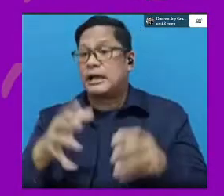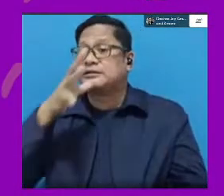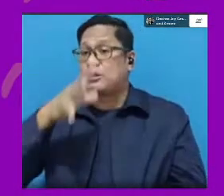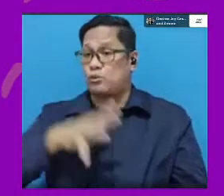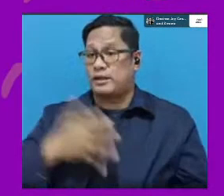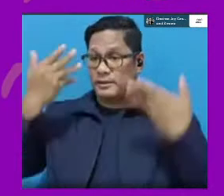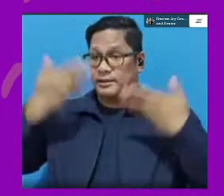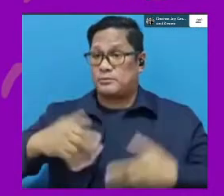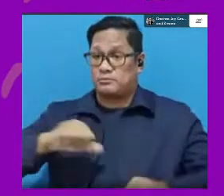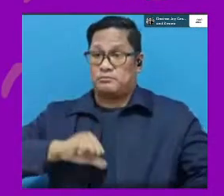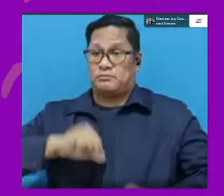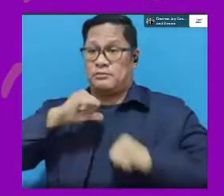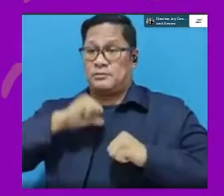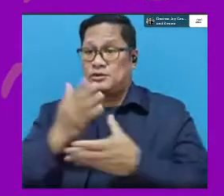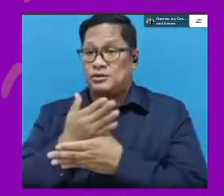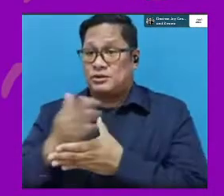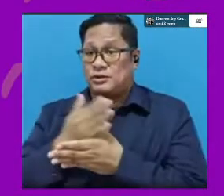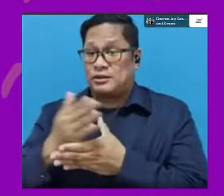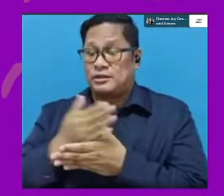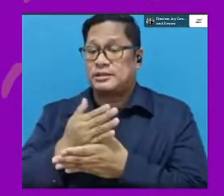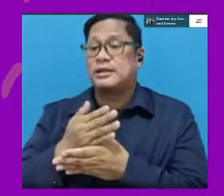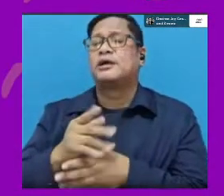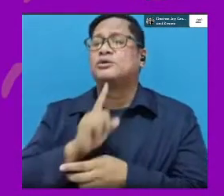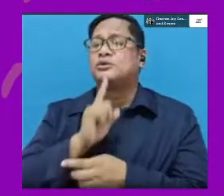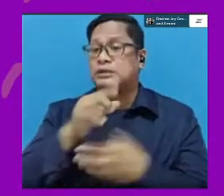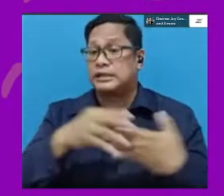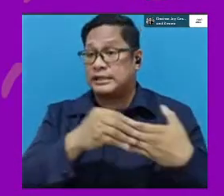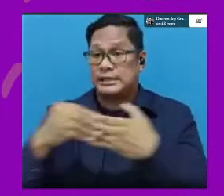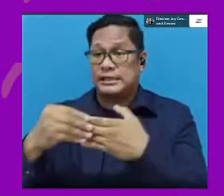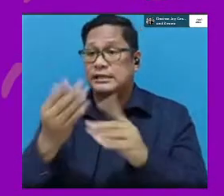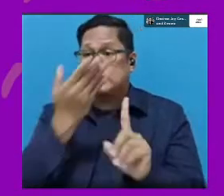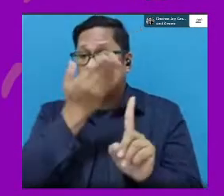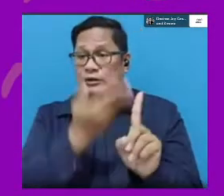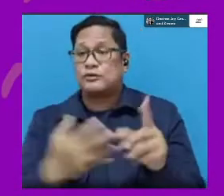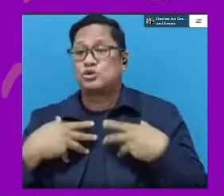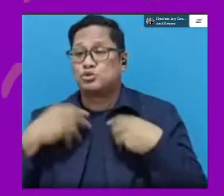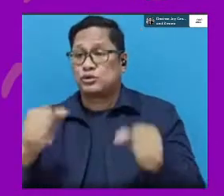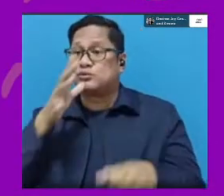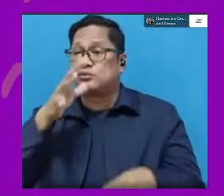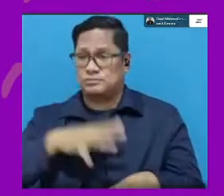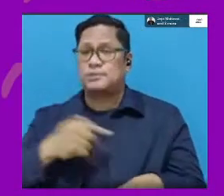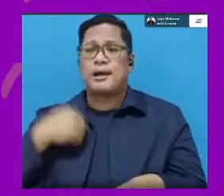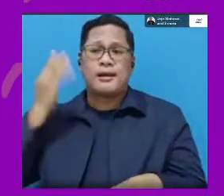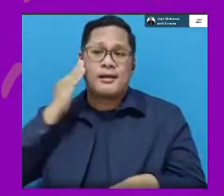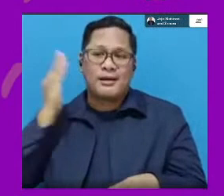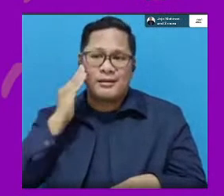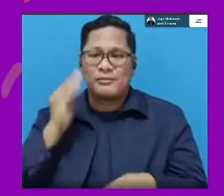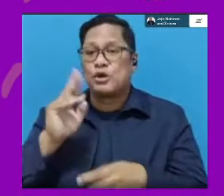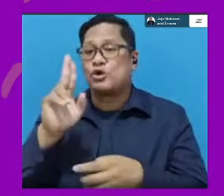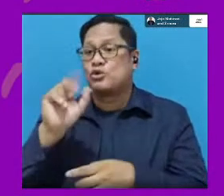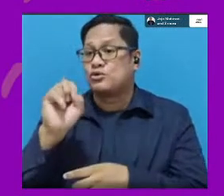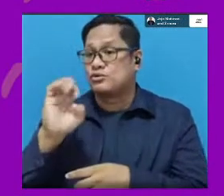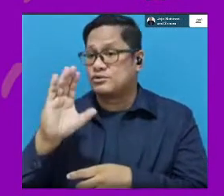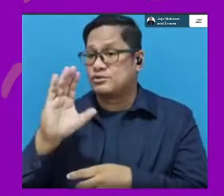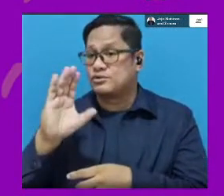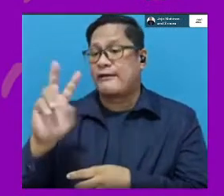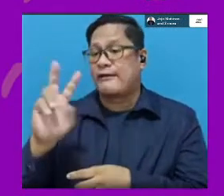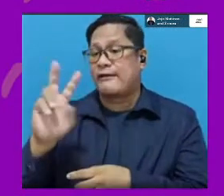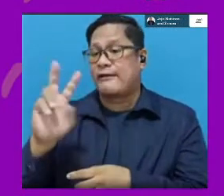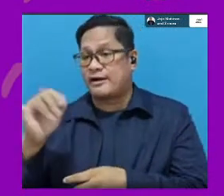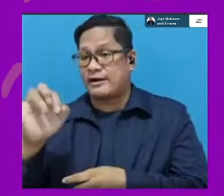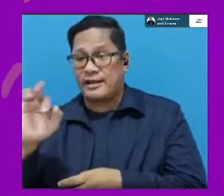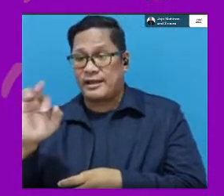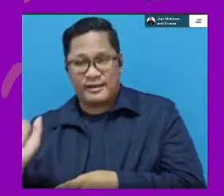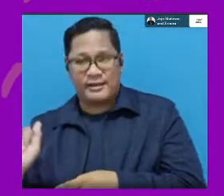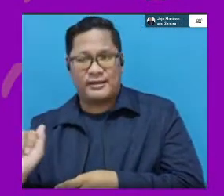share that the NITAG is being led by one of the strongest women I know, Yusek Maria Rosario Vergeri, and